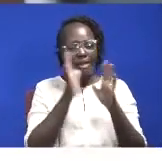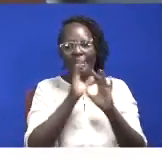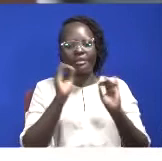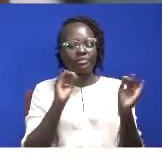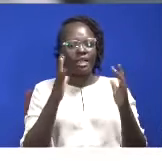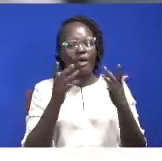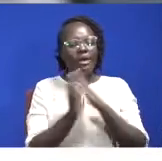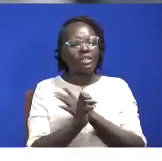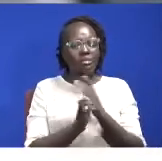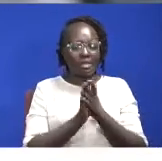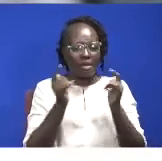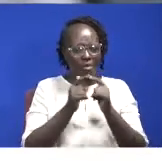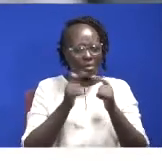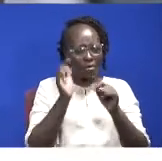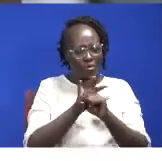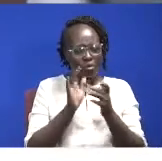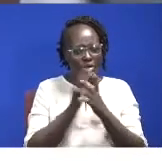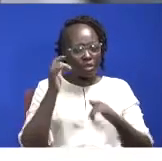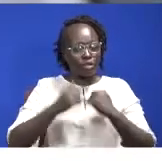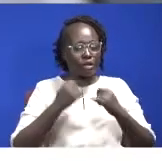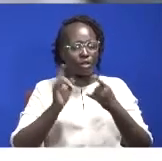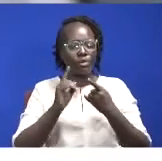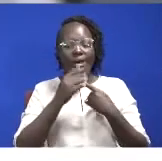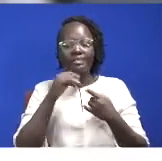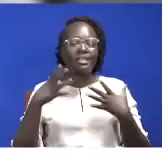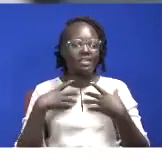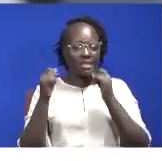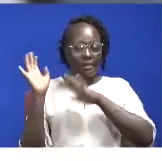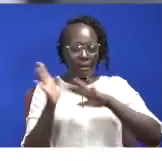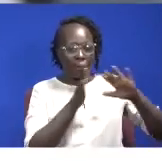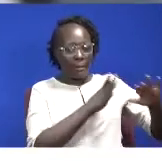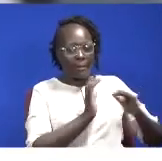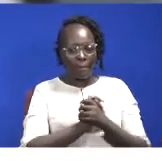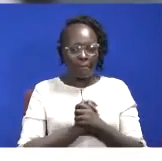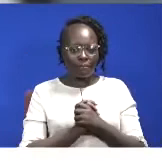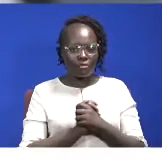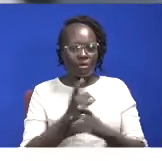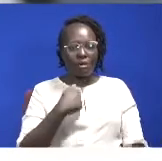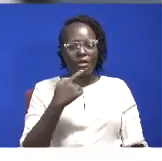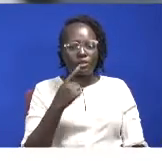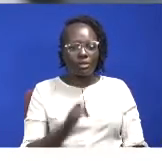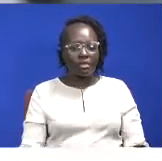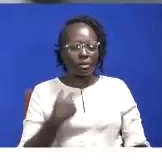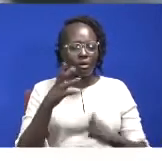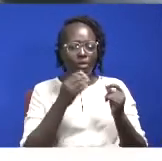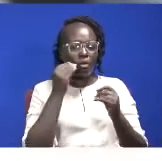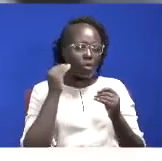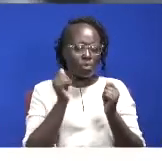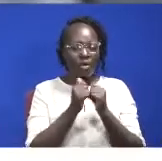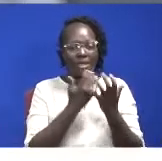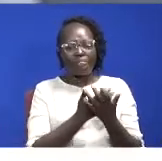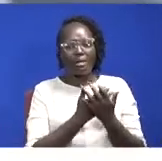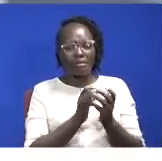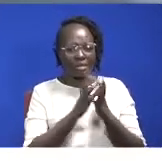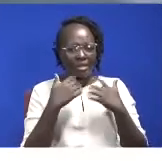she explained the painful joy towards her son's healing. Until being told that she would go home with her child